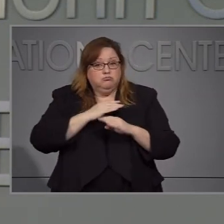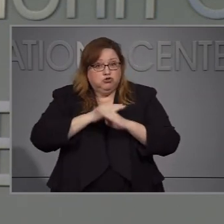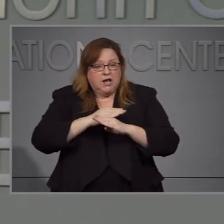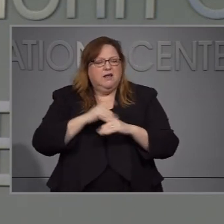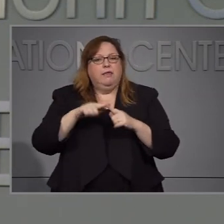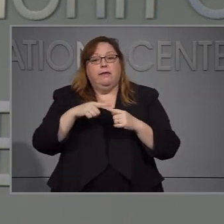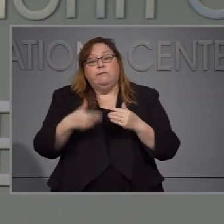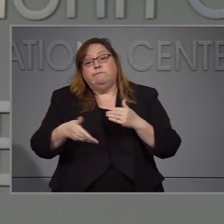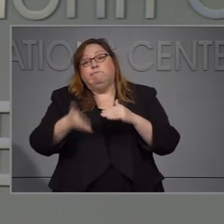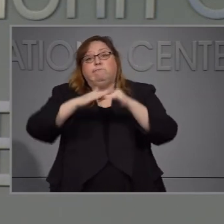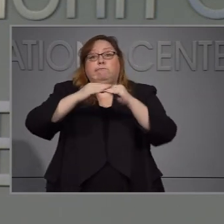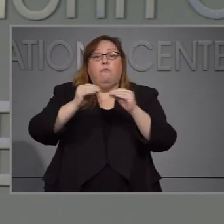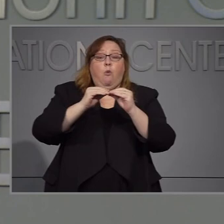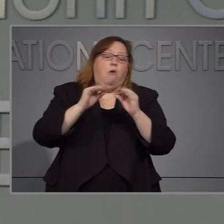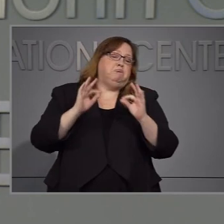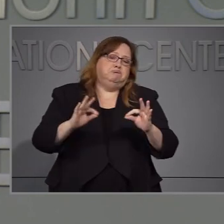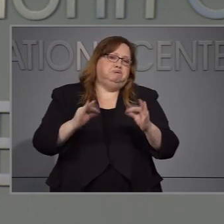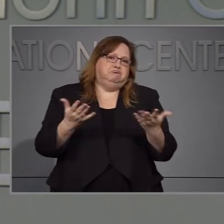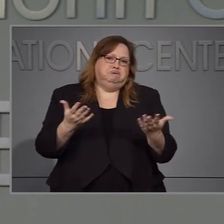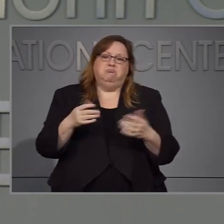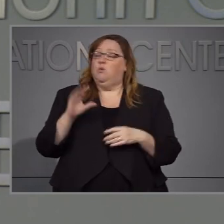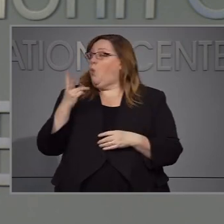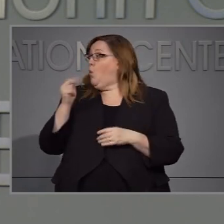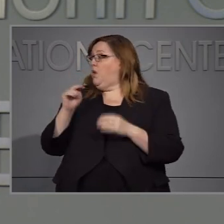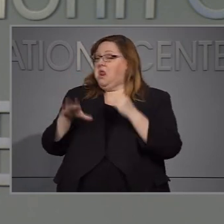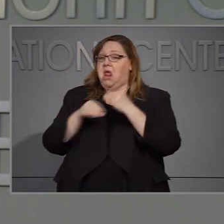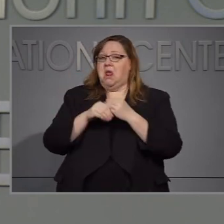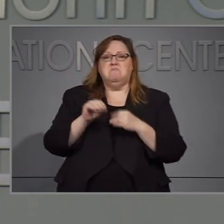thanks. Next question, please.